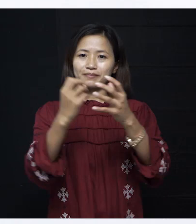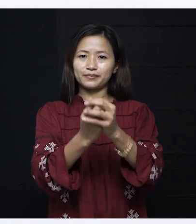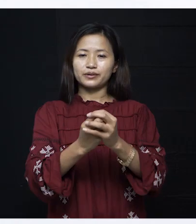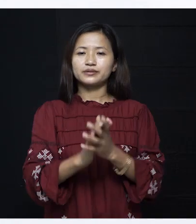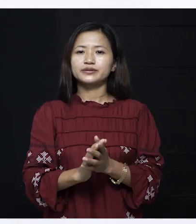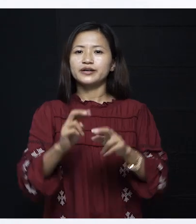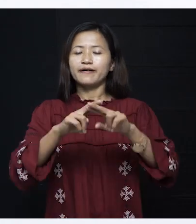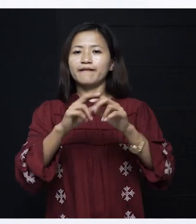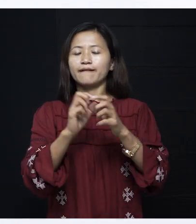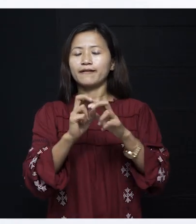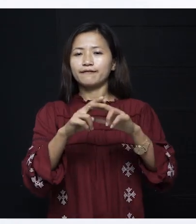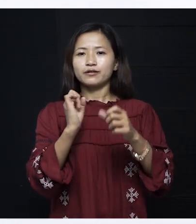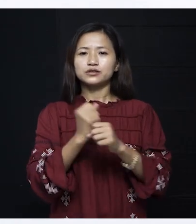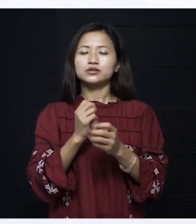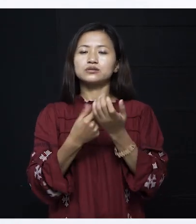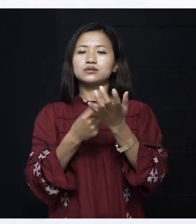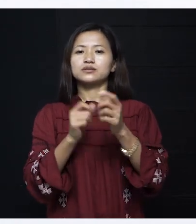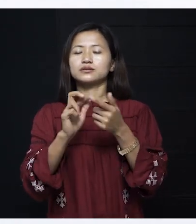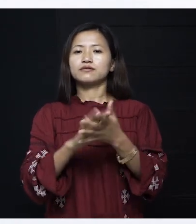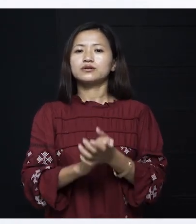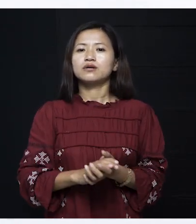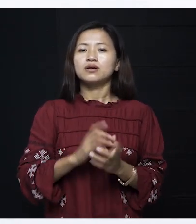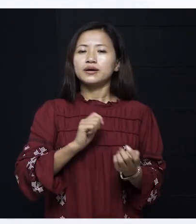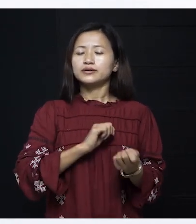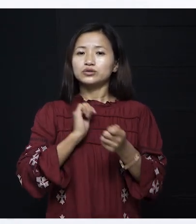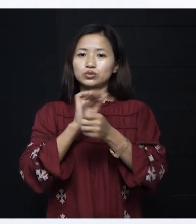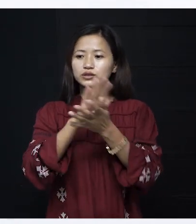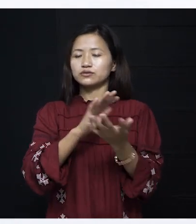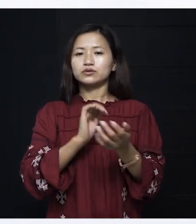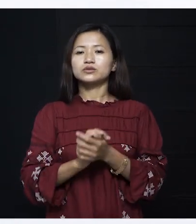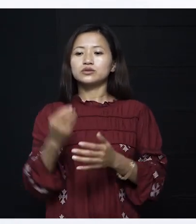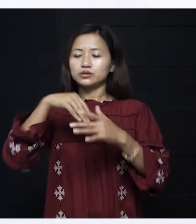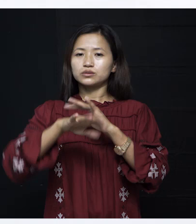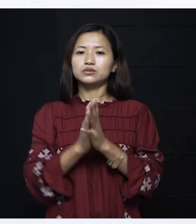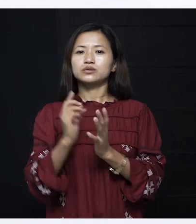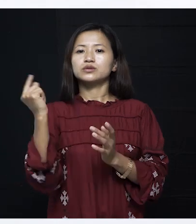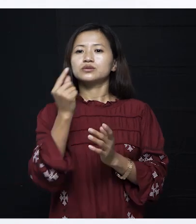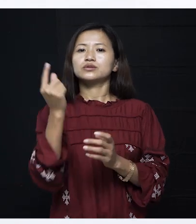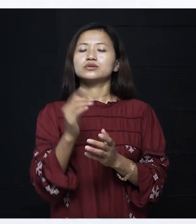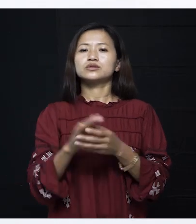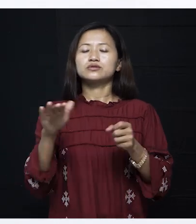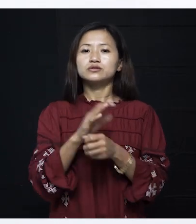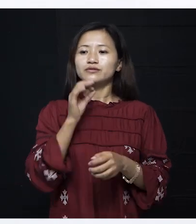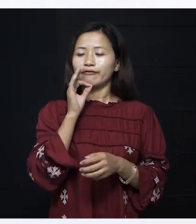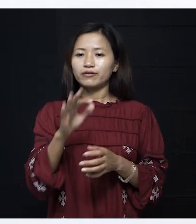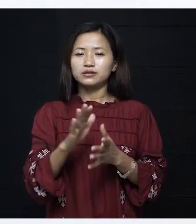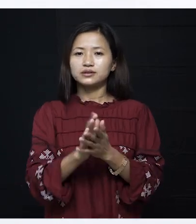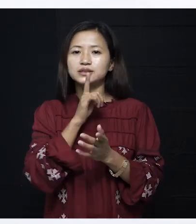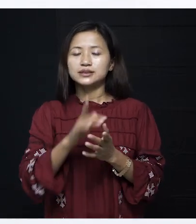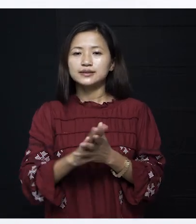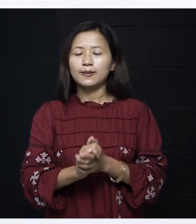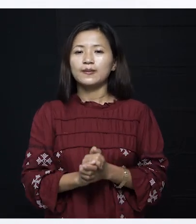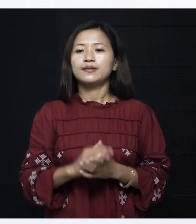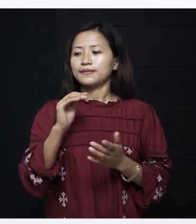the figure, okay? They will compile the figure and transform the figure into useful fact. So that